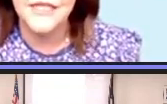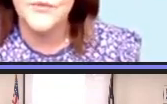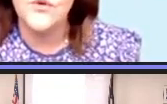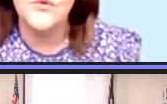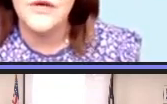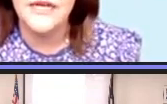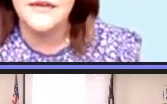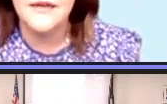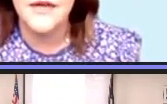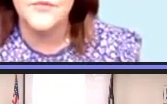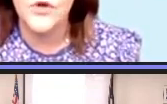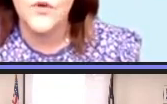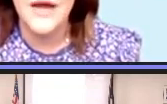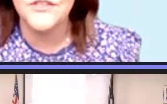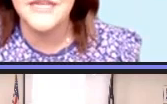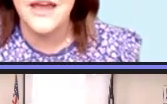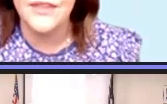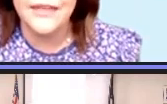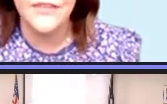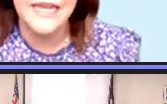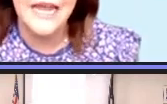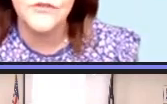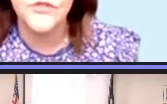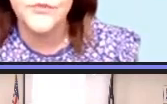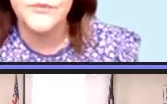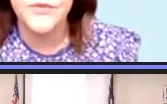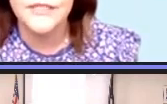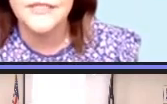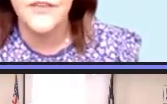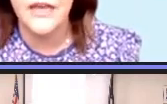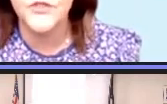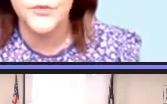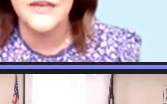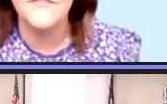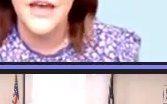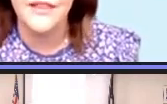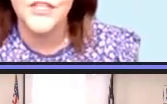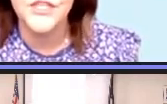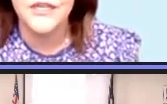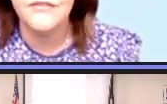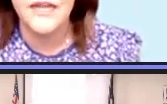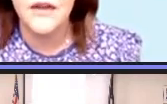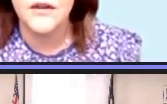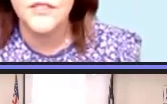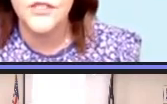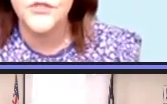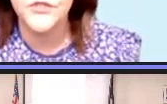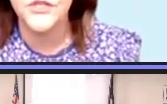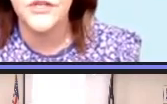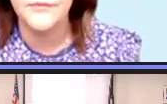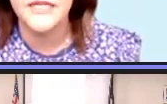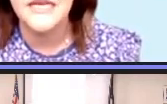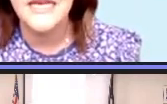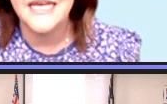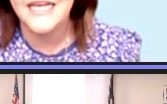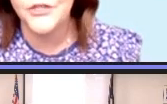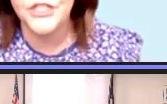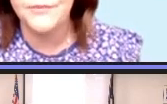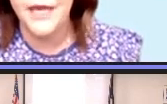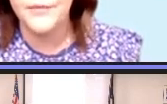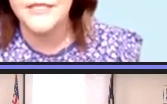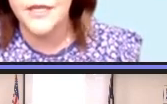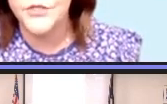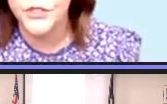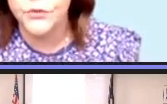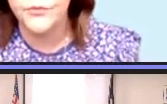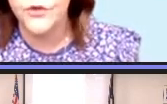And Senate Bill 1 requires now that if a council member is found to be in violation of that non-disclosure agreement, he or